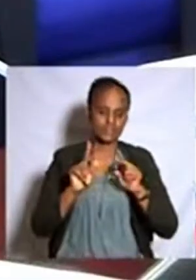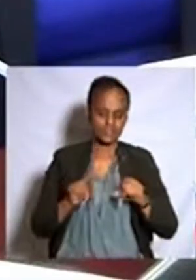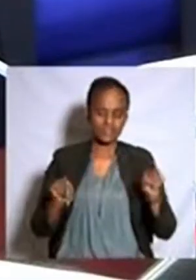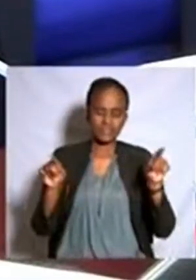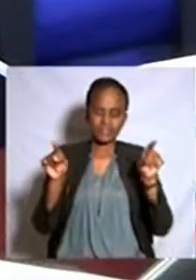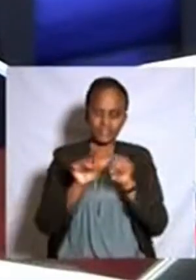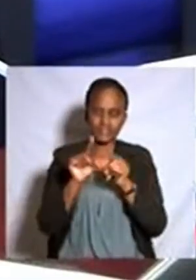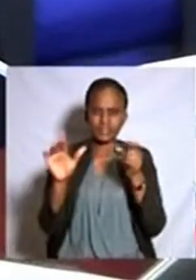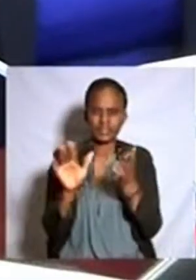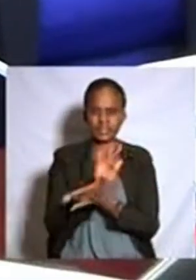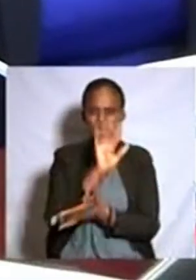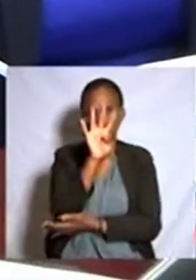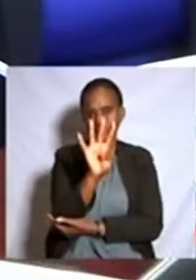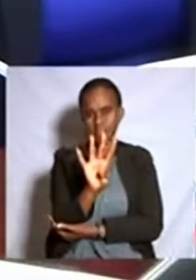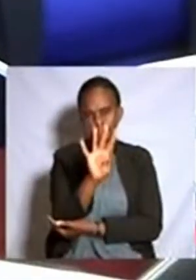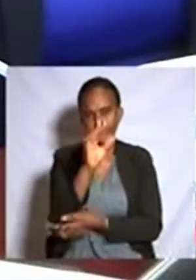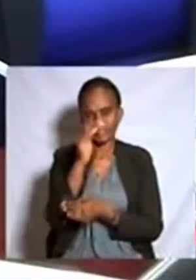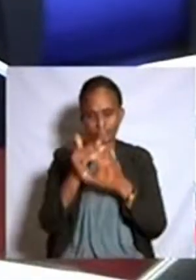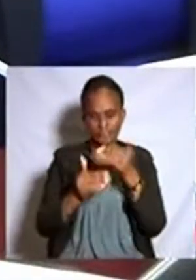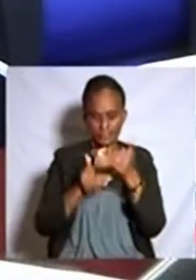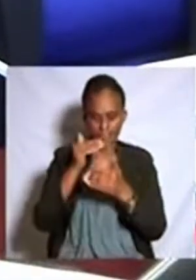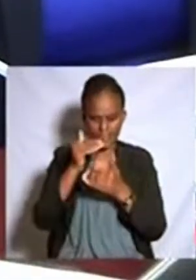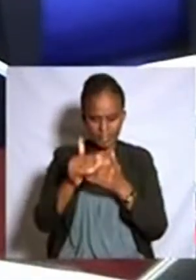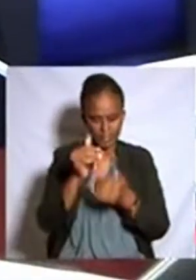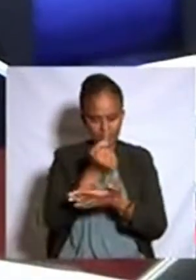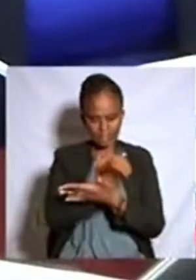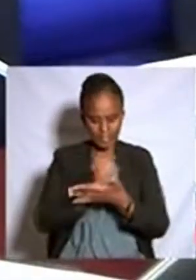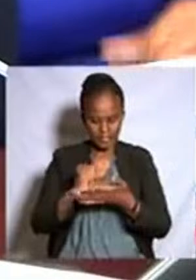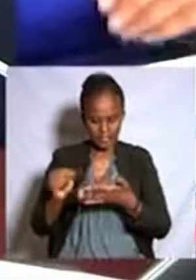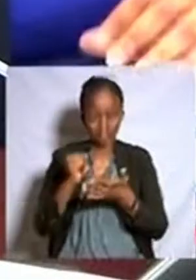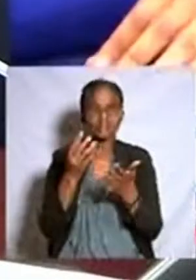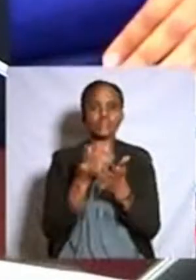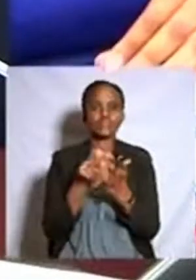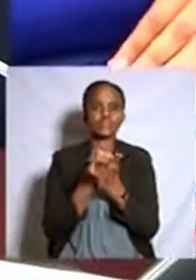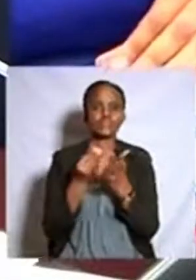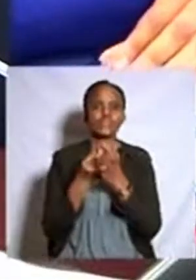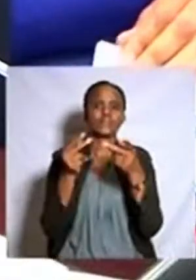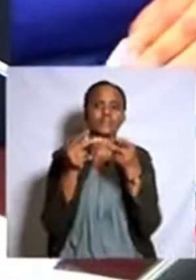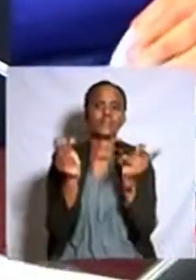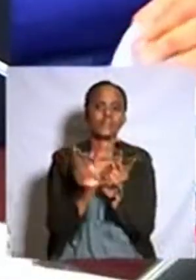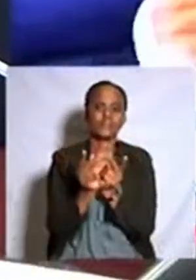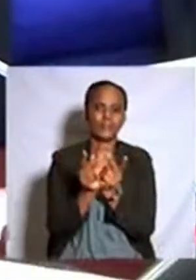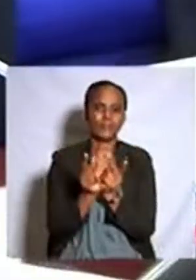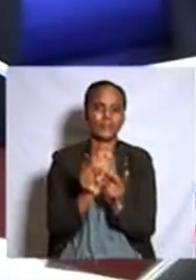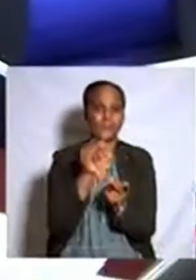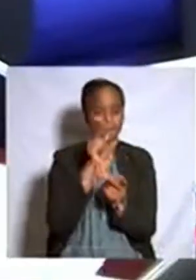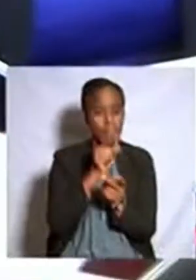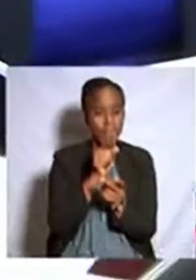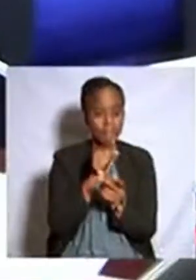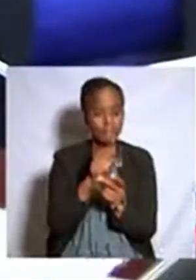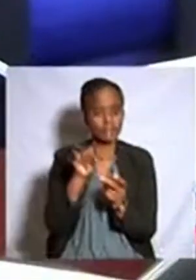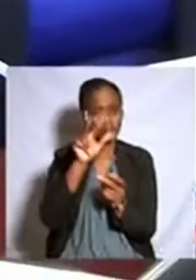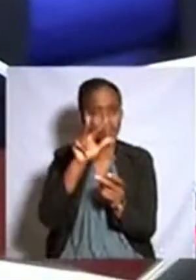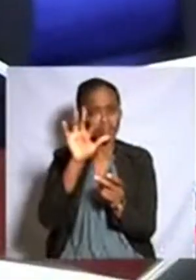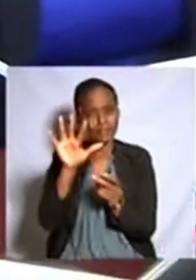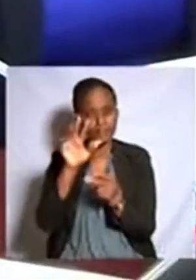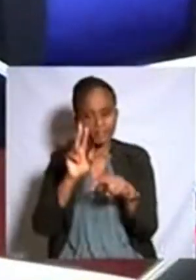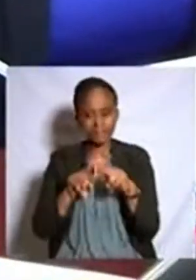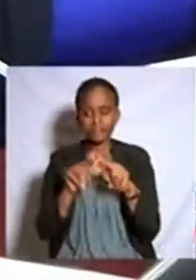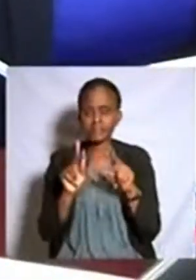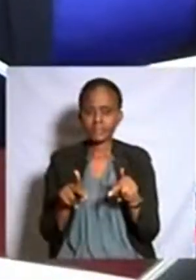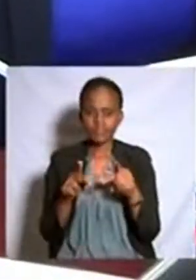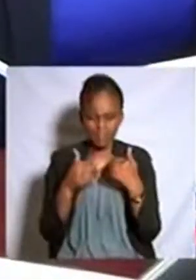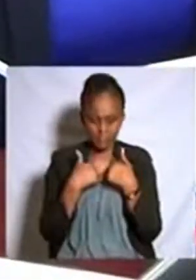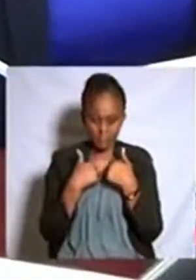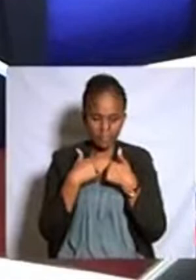page 4, the next is the statement of financial position. To extend to page 5, Chair, there